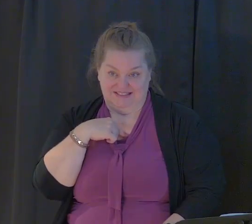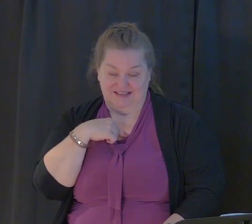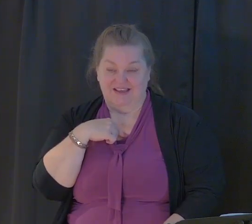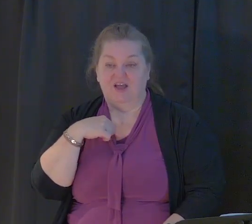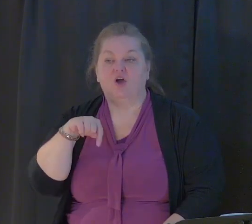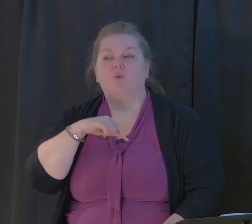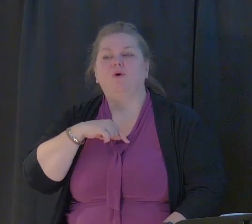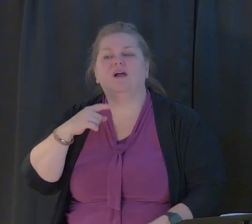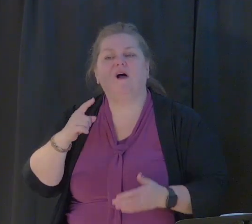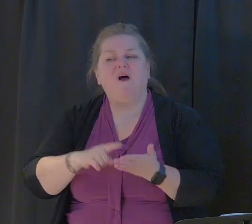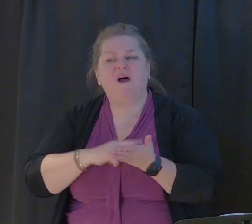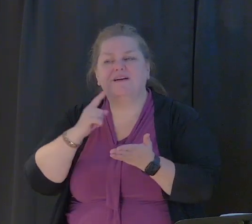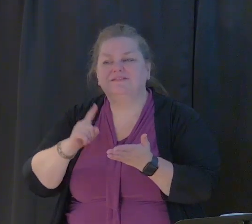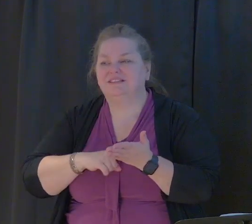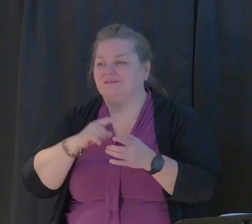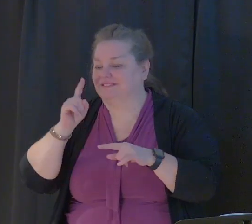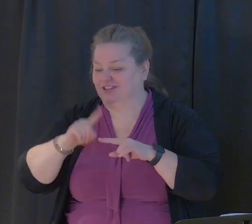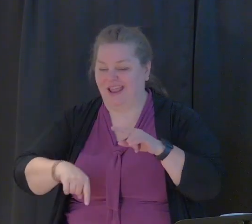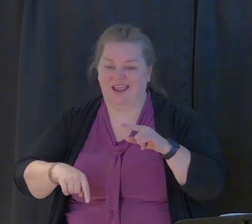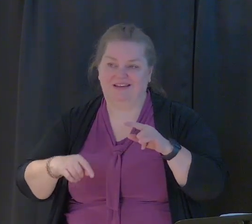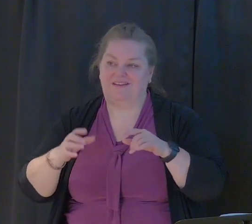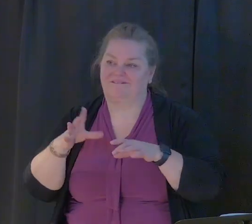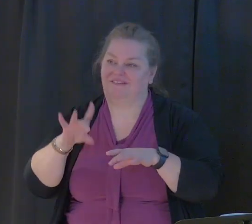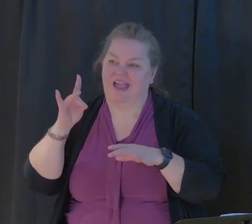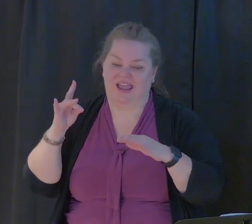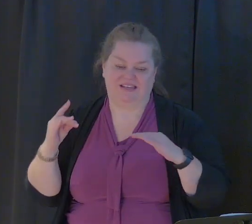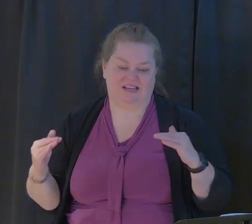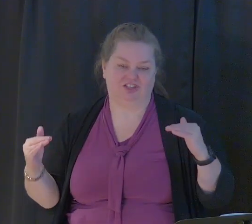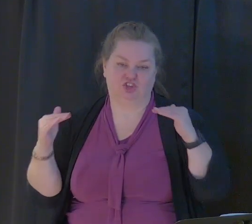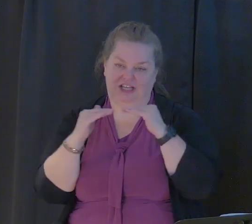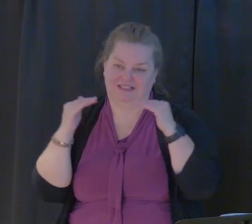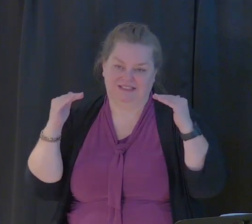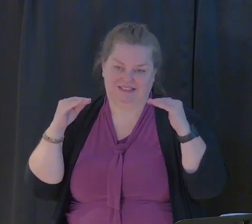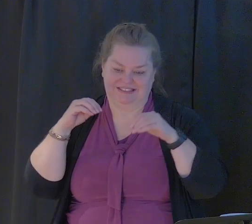we often cannot get justice in this world.